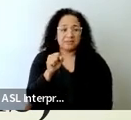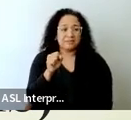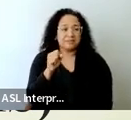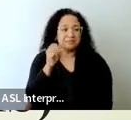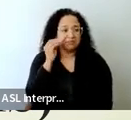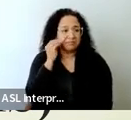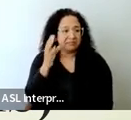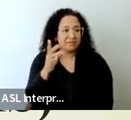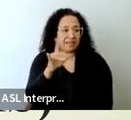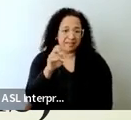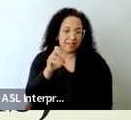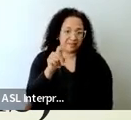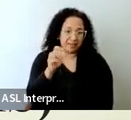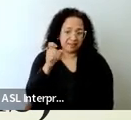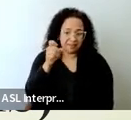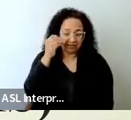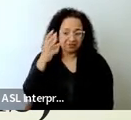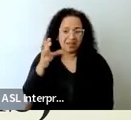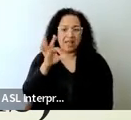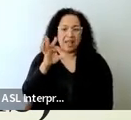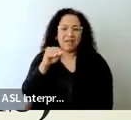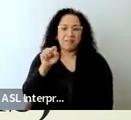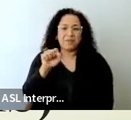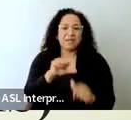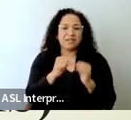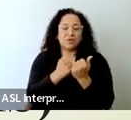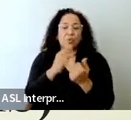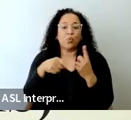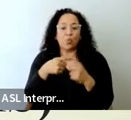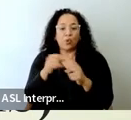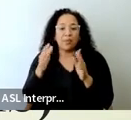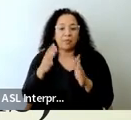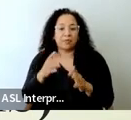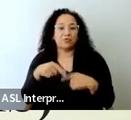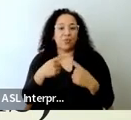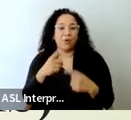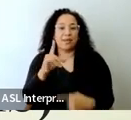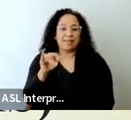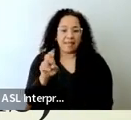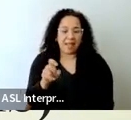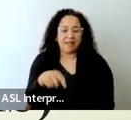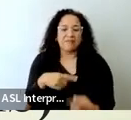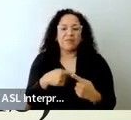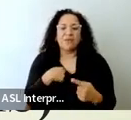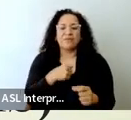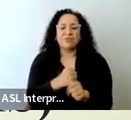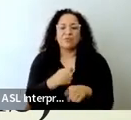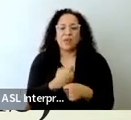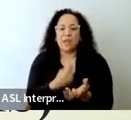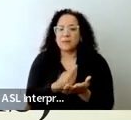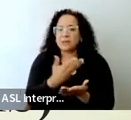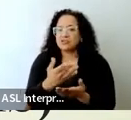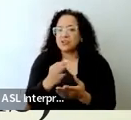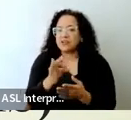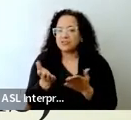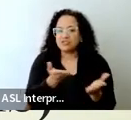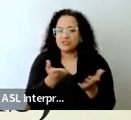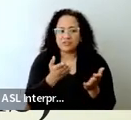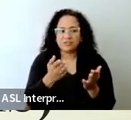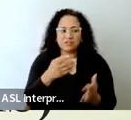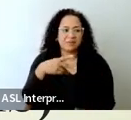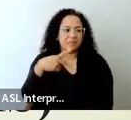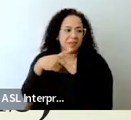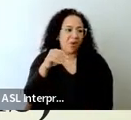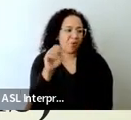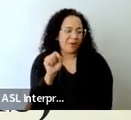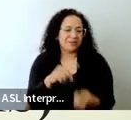we have to communicate to the FMS agency as to when the participant is going live. We have to create a purchase of service in the system to